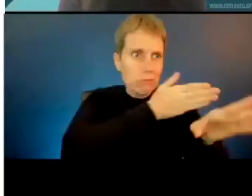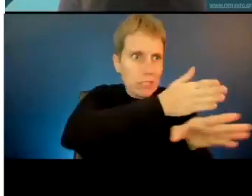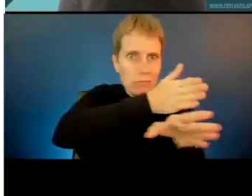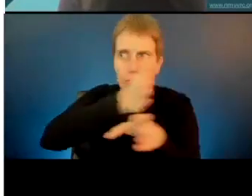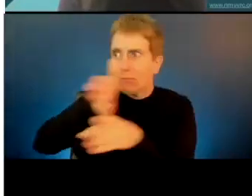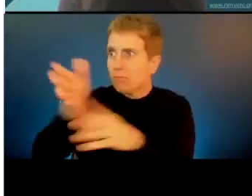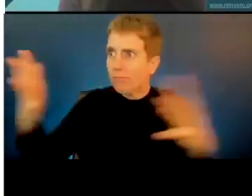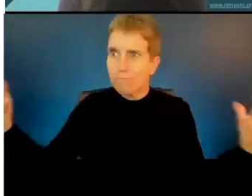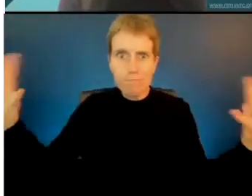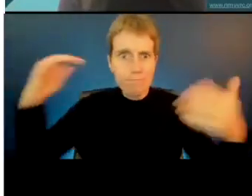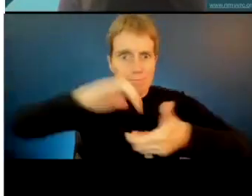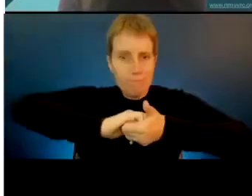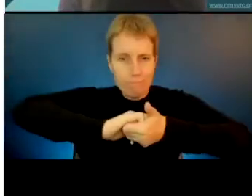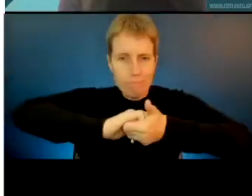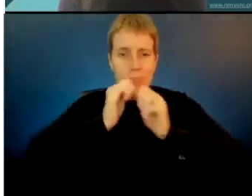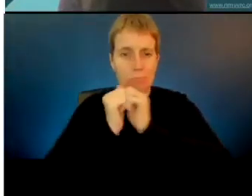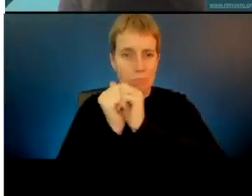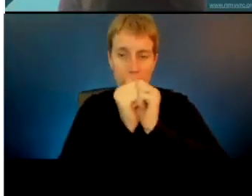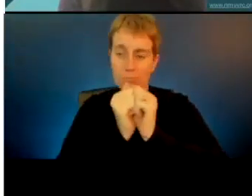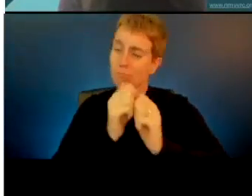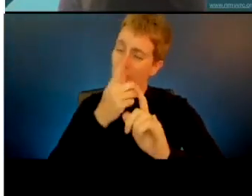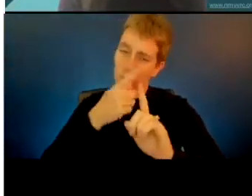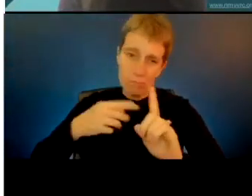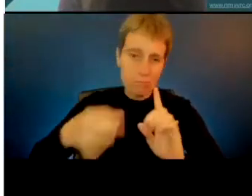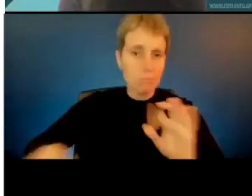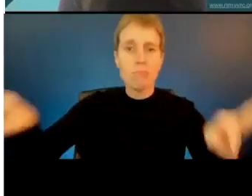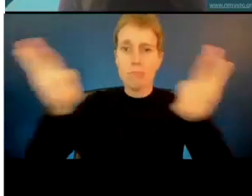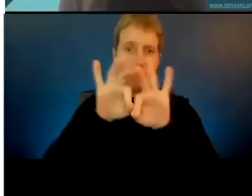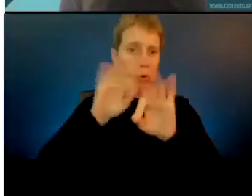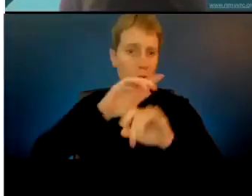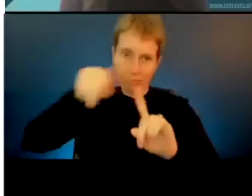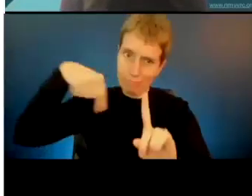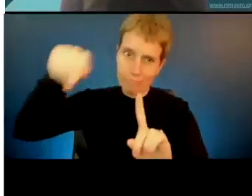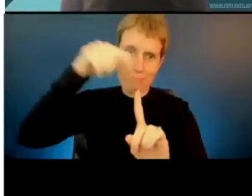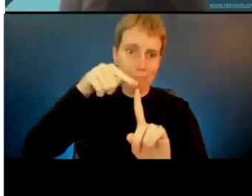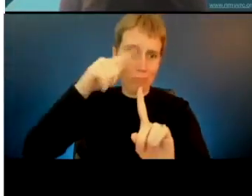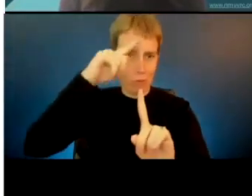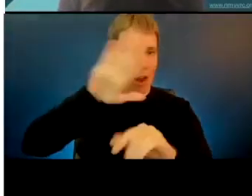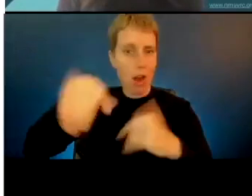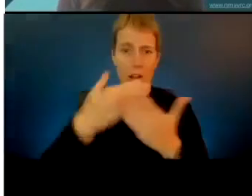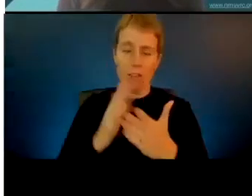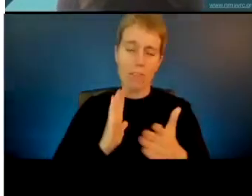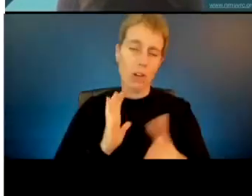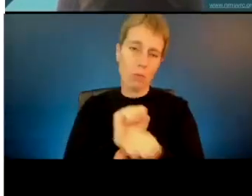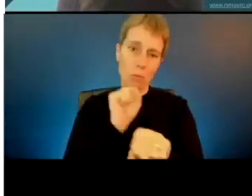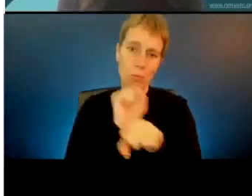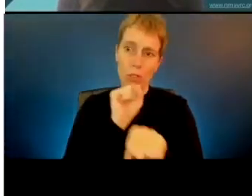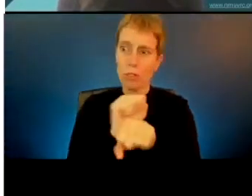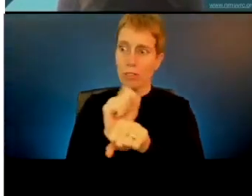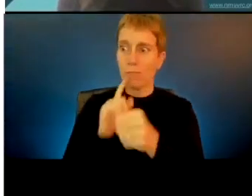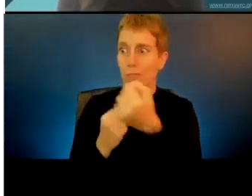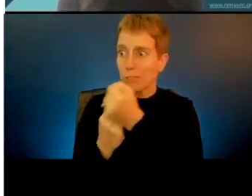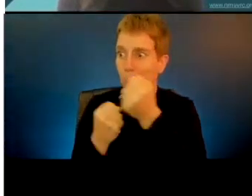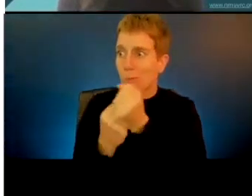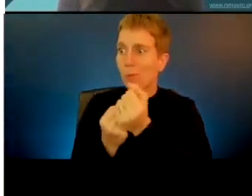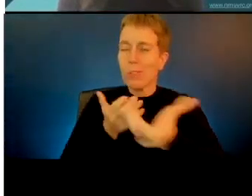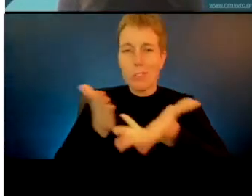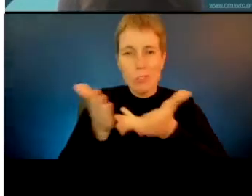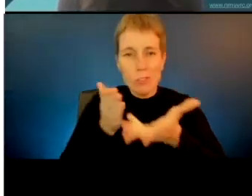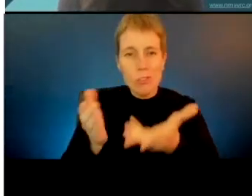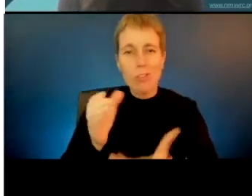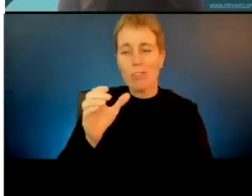central to all the work we do in serving crime victims, and that has never been more clear than when we built